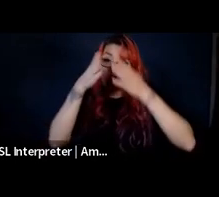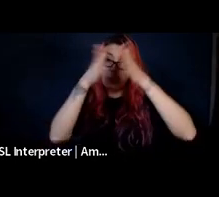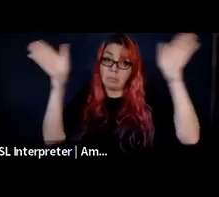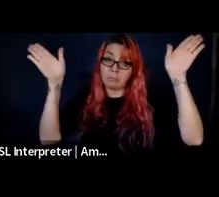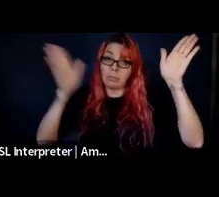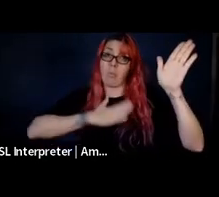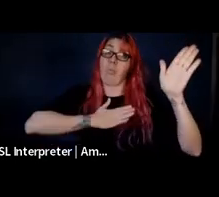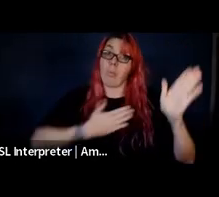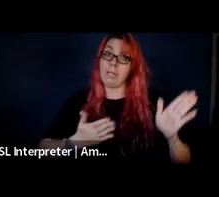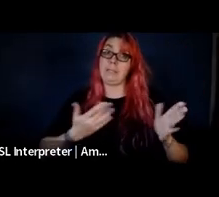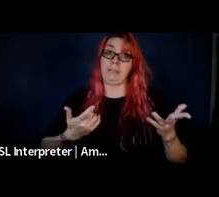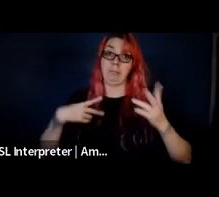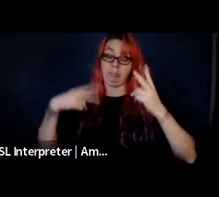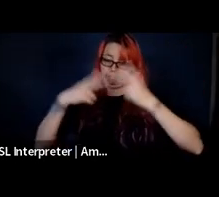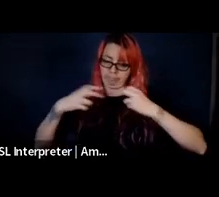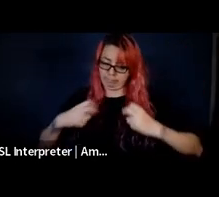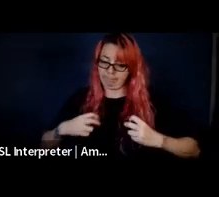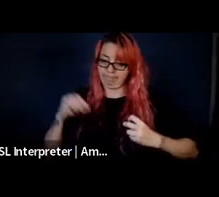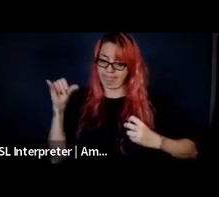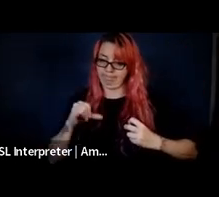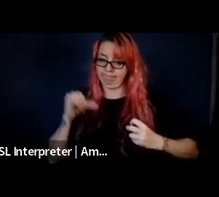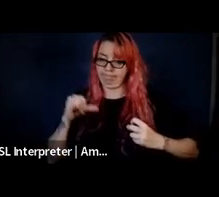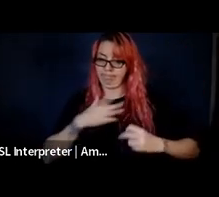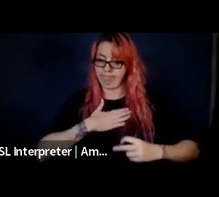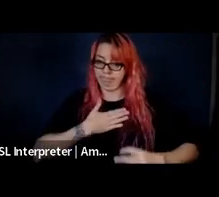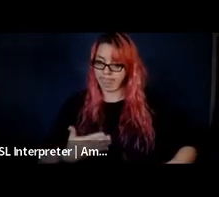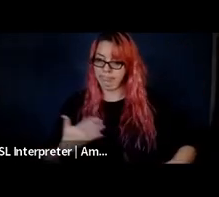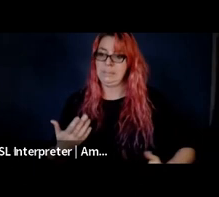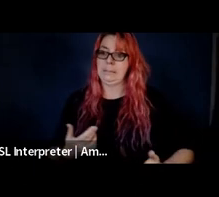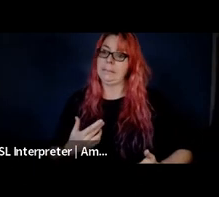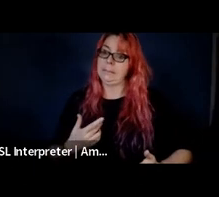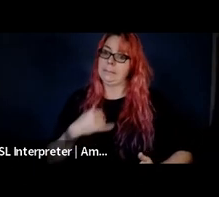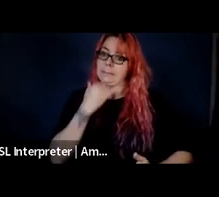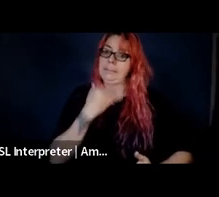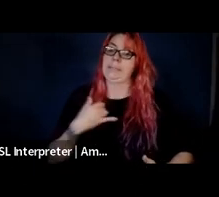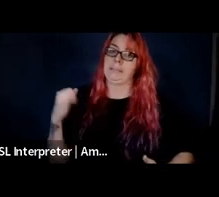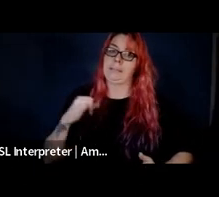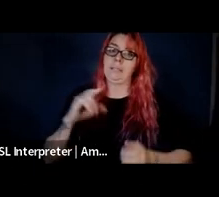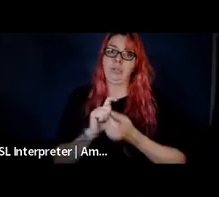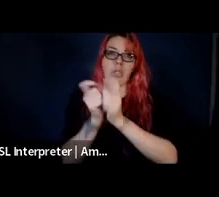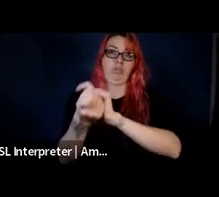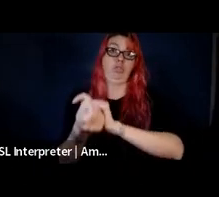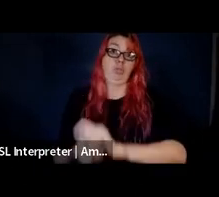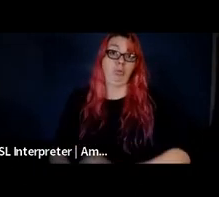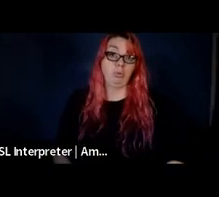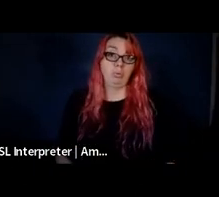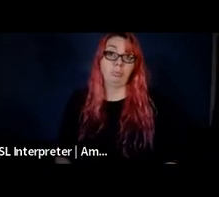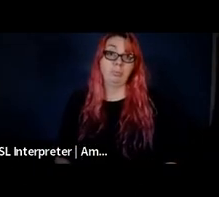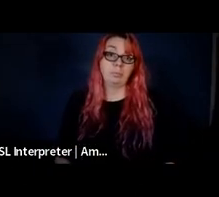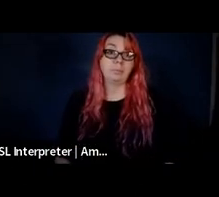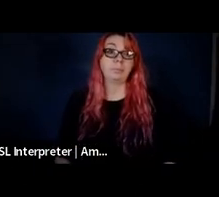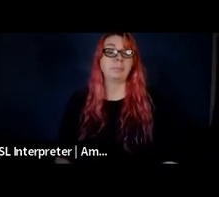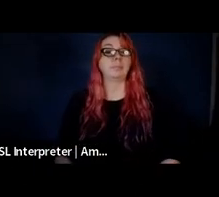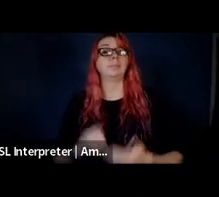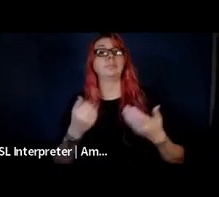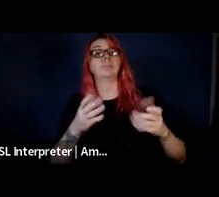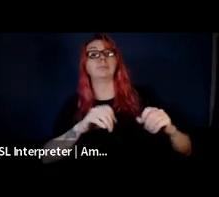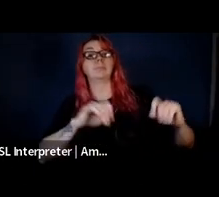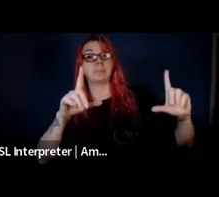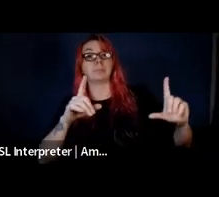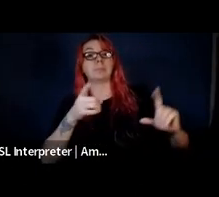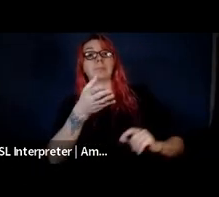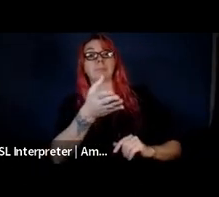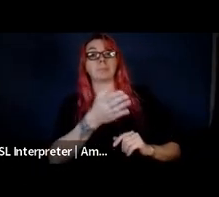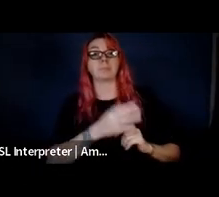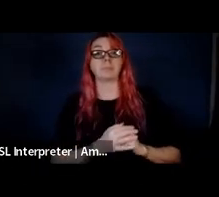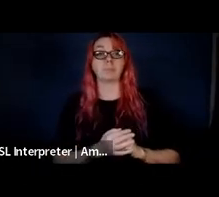And so here is where then, just to say, how does this show up institutionally, structurally, interpersonally, and internalized in the performing